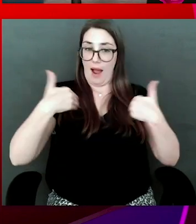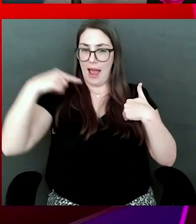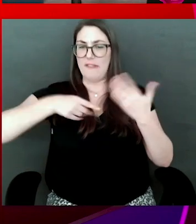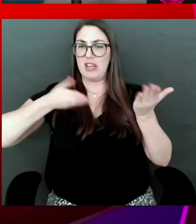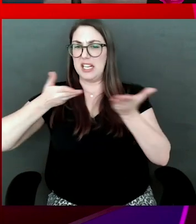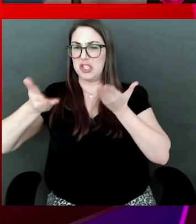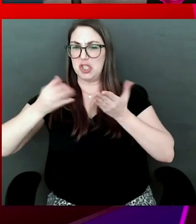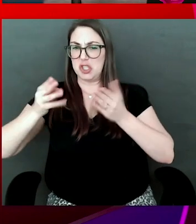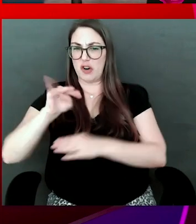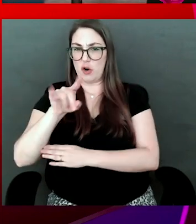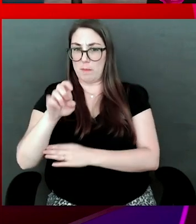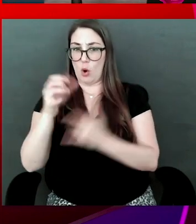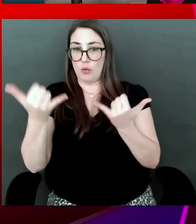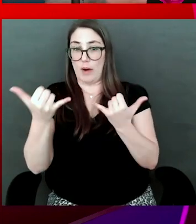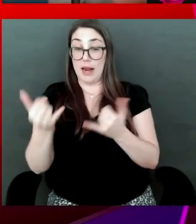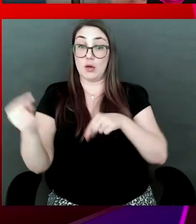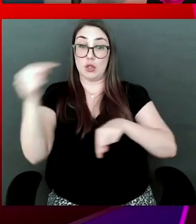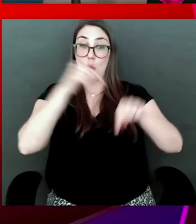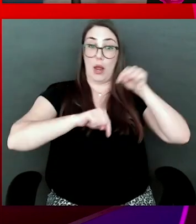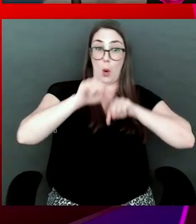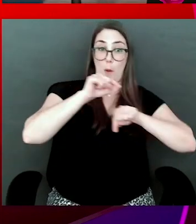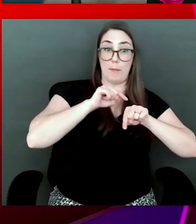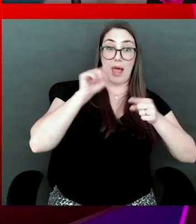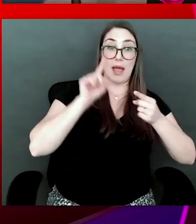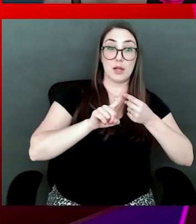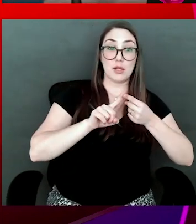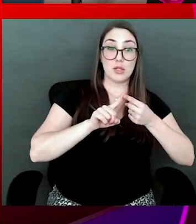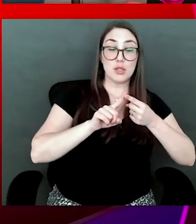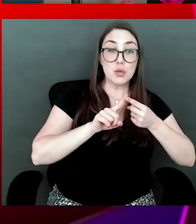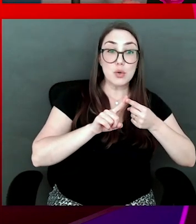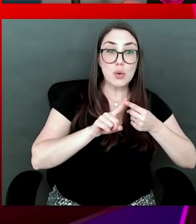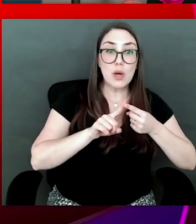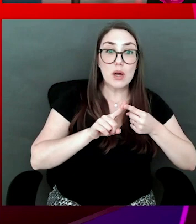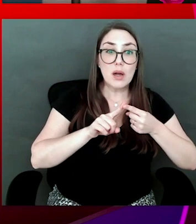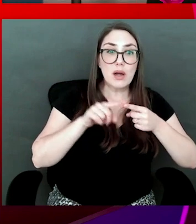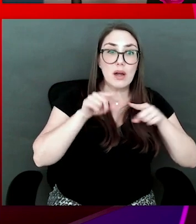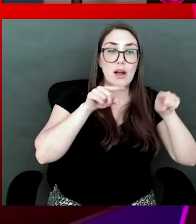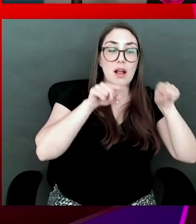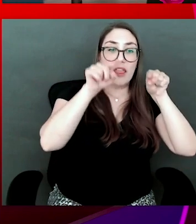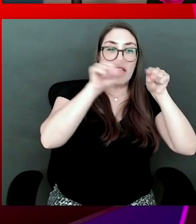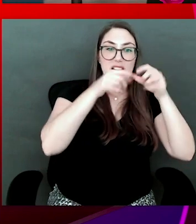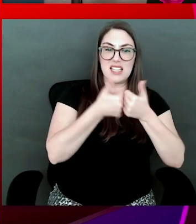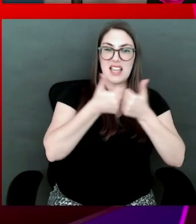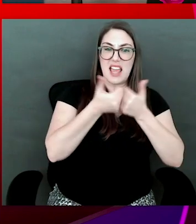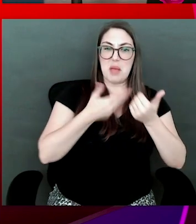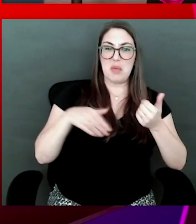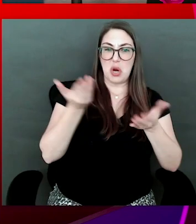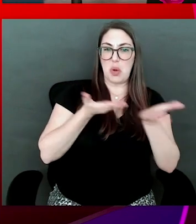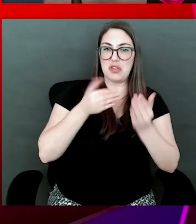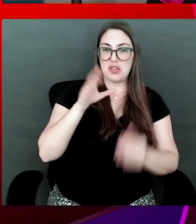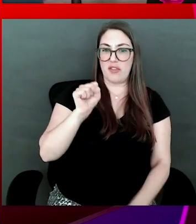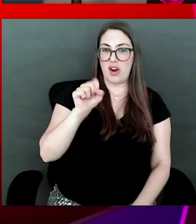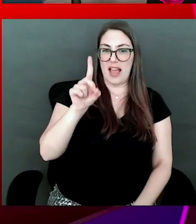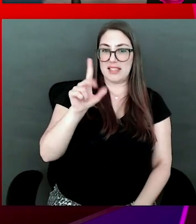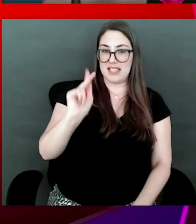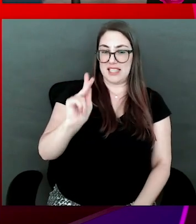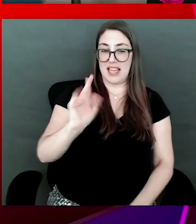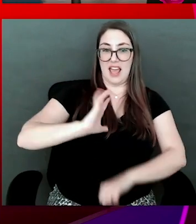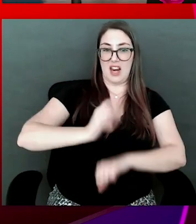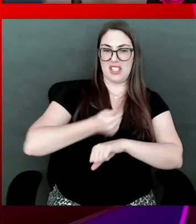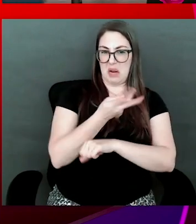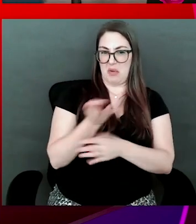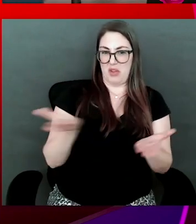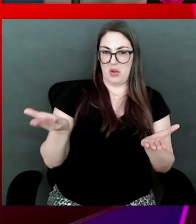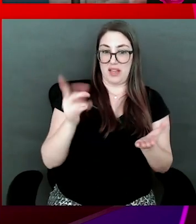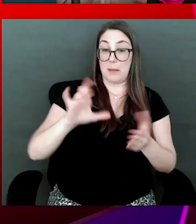So what I'll do, I'll go to the script. I have a GameLift script here using the GameLift server SDK. And I'll set up a few things. So I need to set up the right fleet